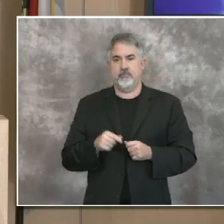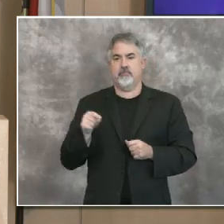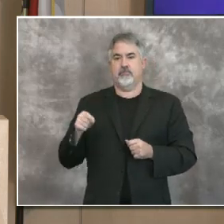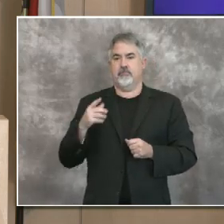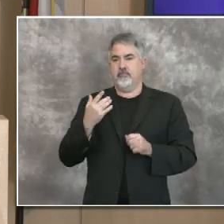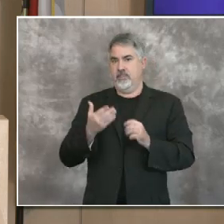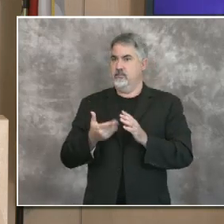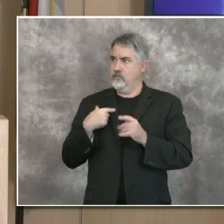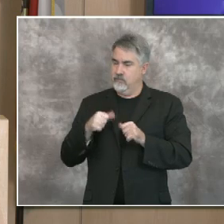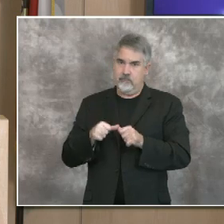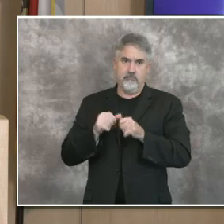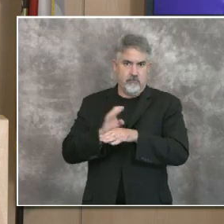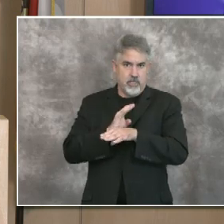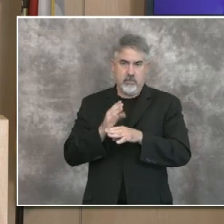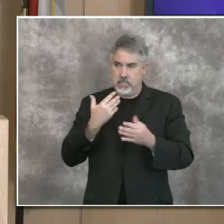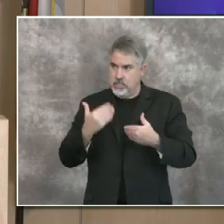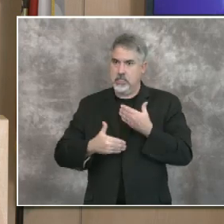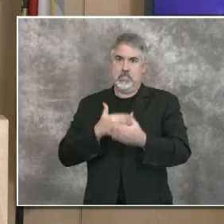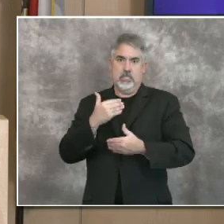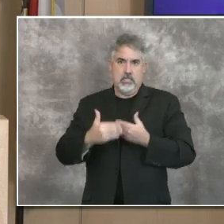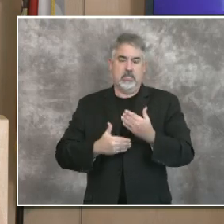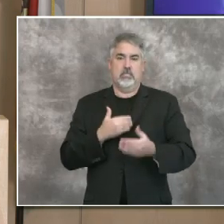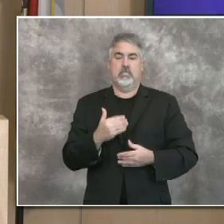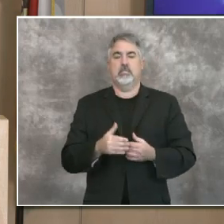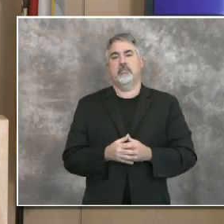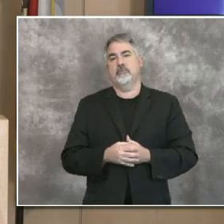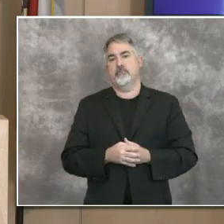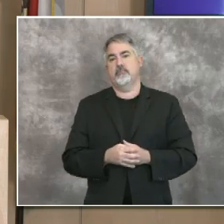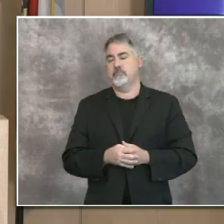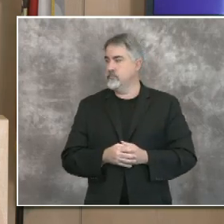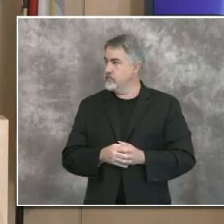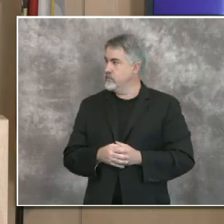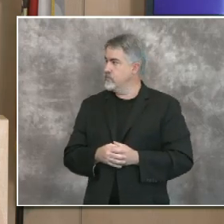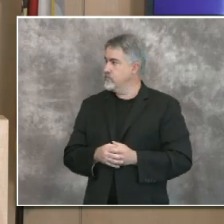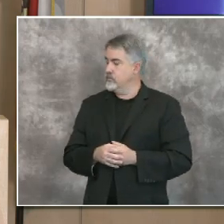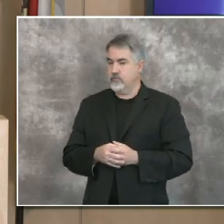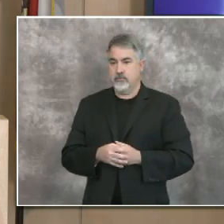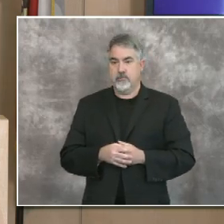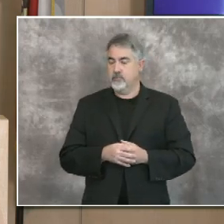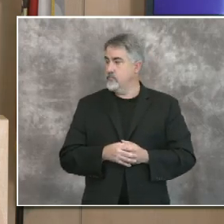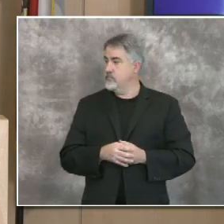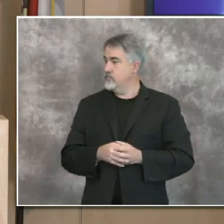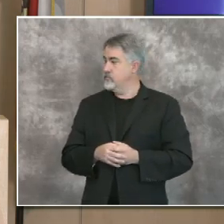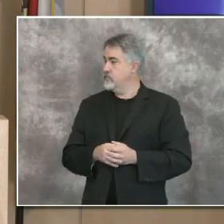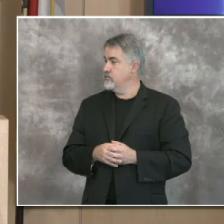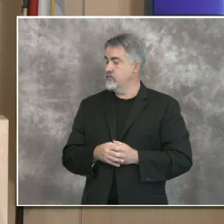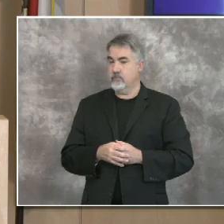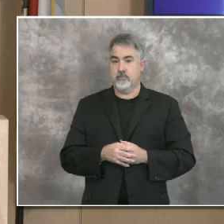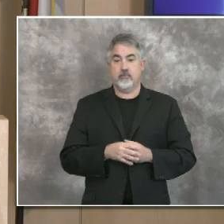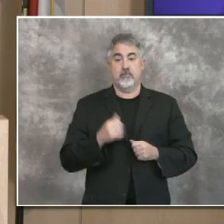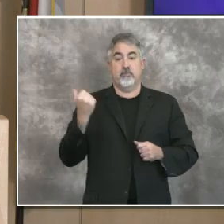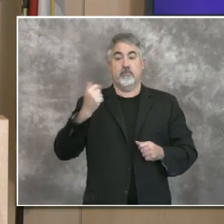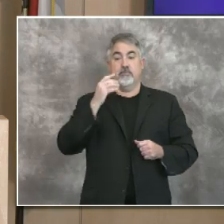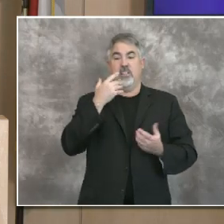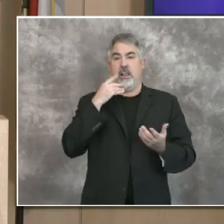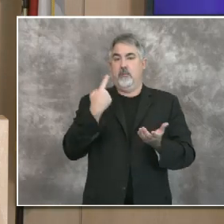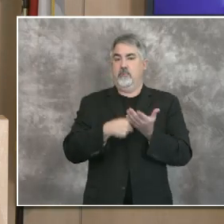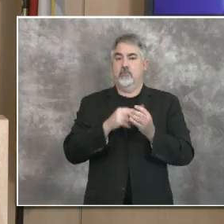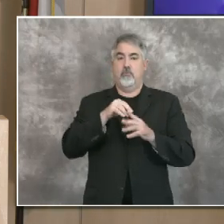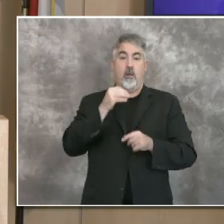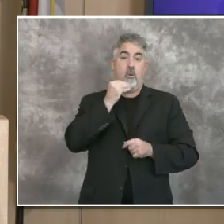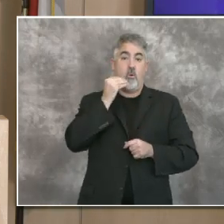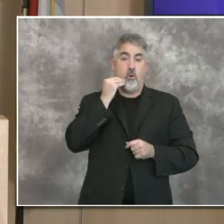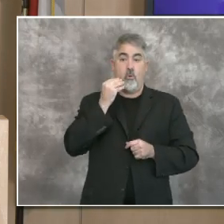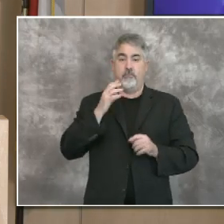an ongoing and very real effort. Quick update on homeless. Out of the total of all